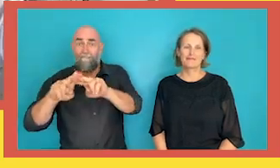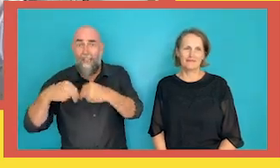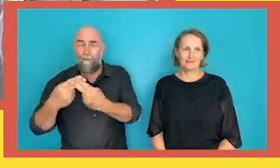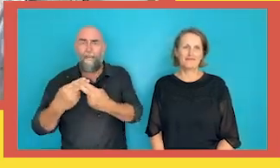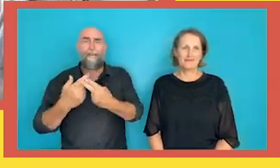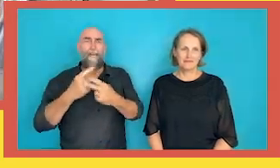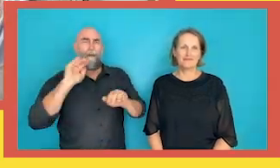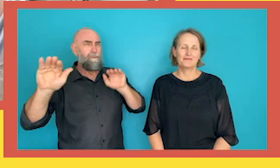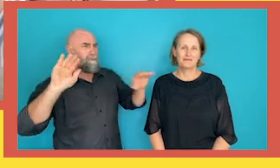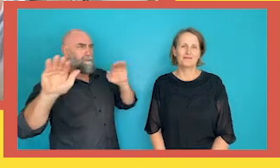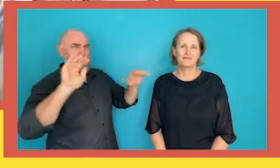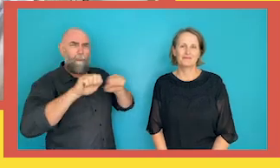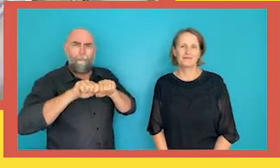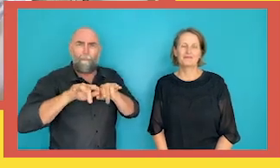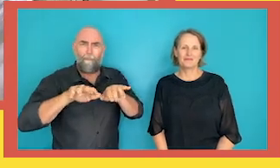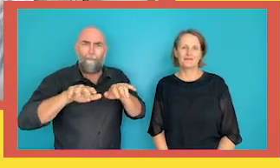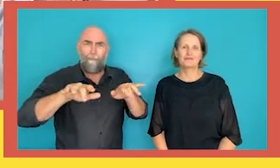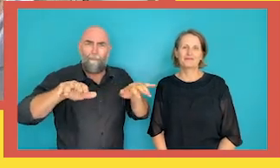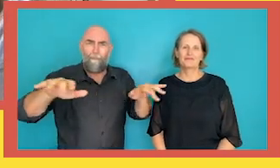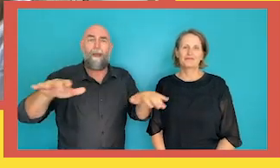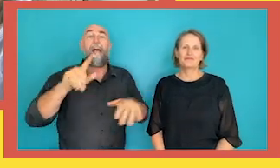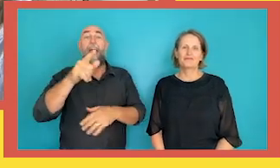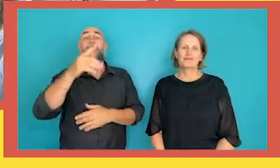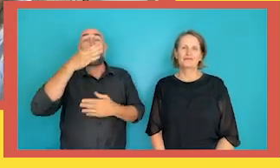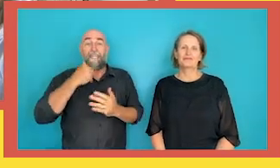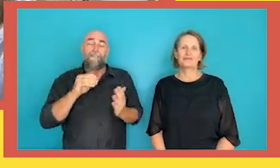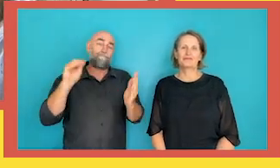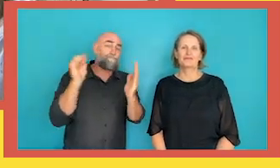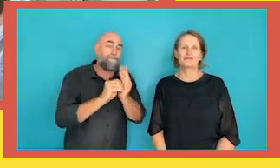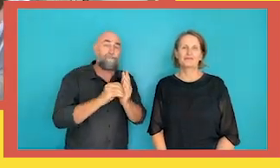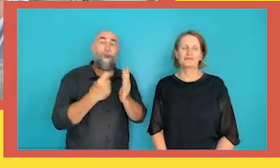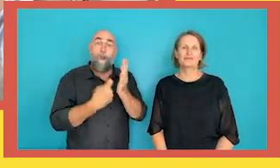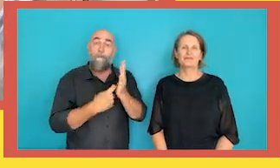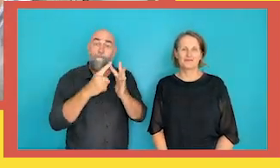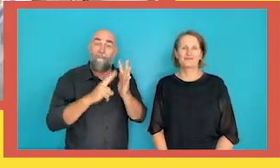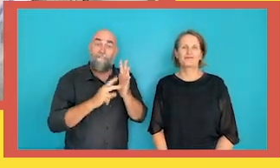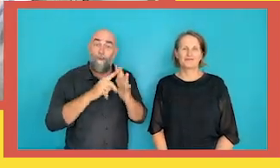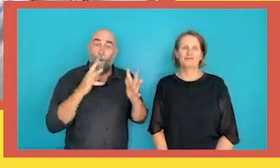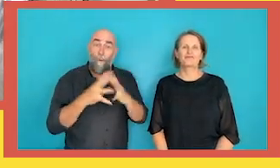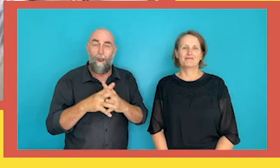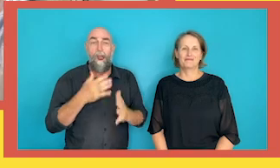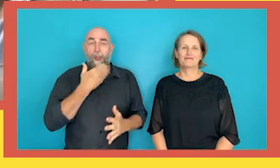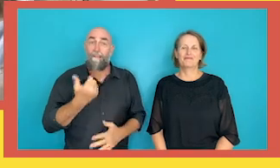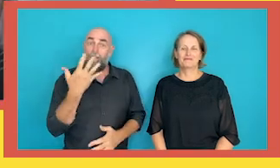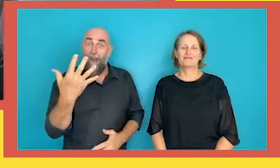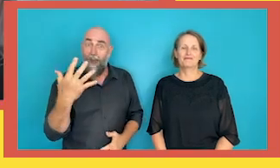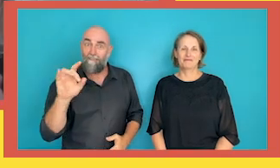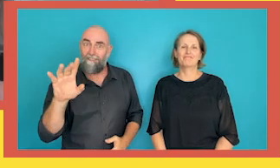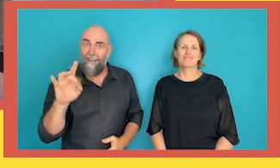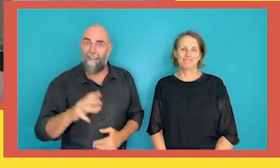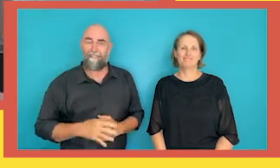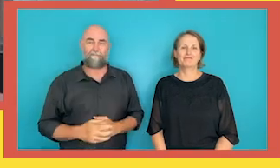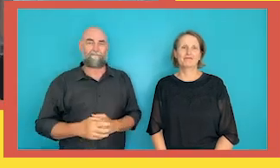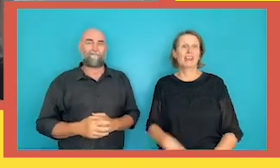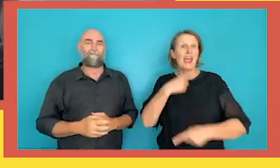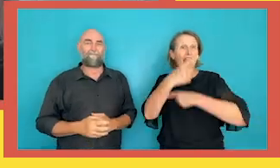we are doing here. Spread the word. And please, as we always say, leave us a nice review. Please, 5-star. And we'll be back